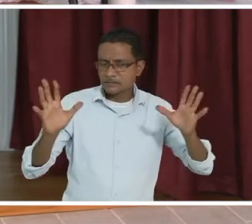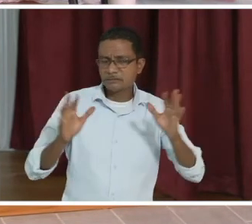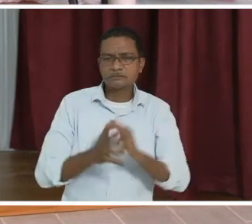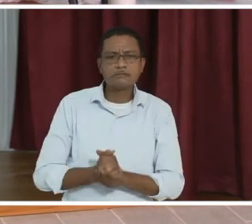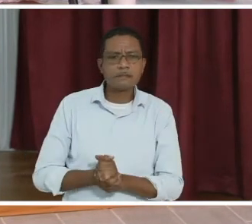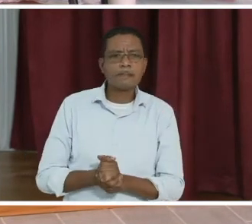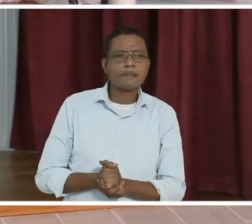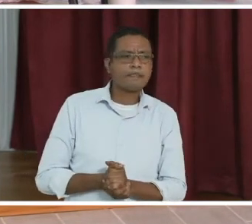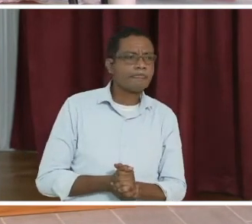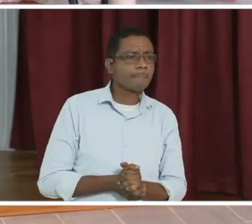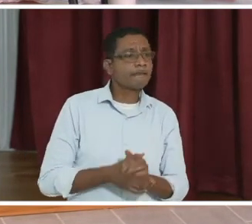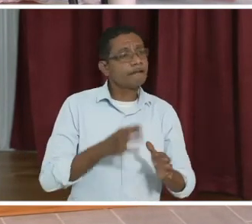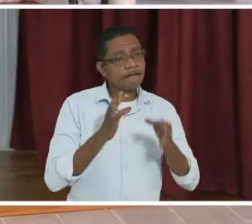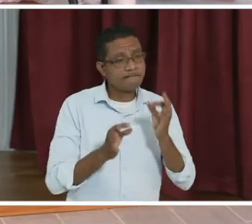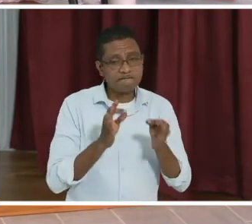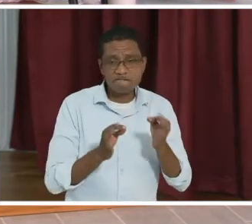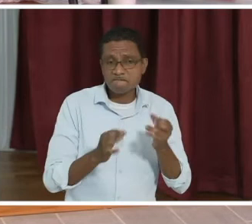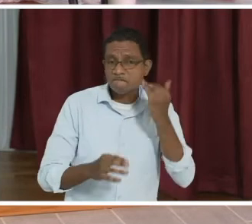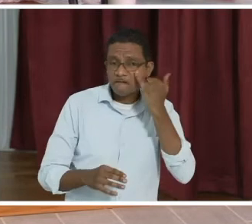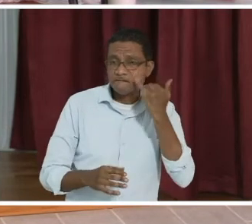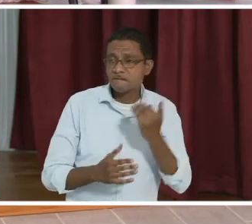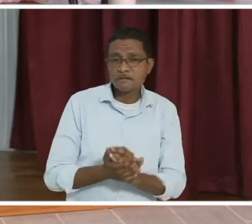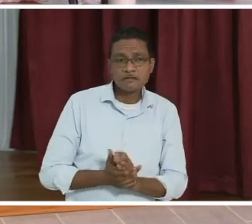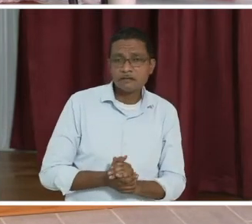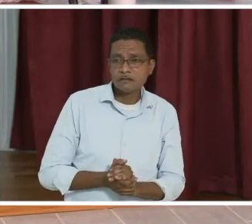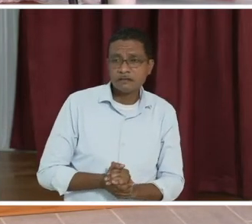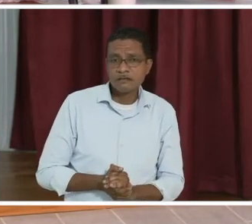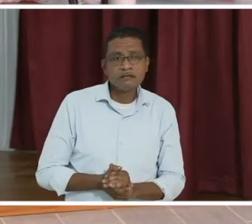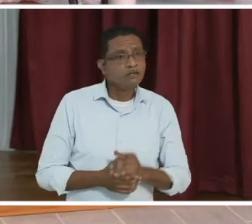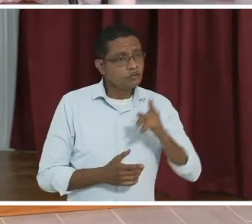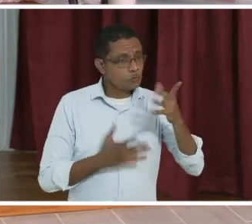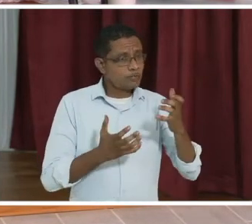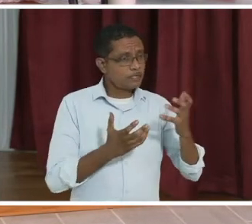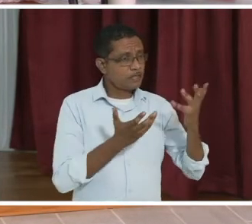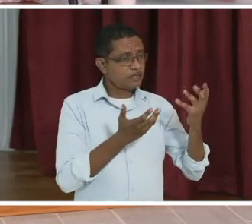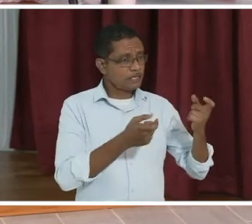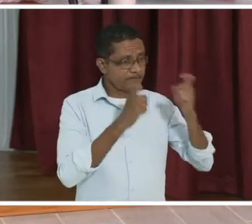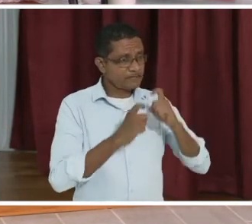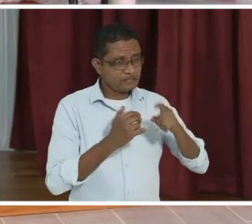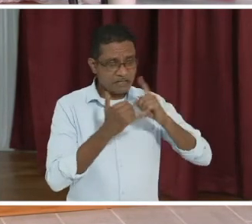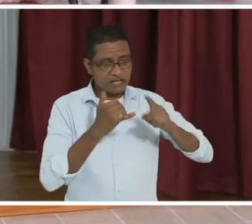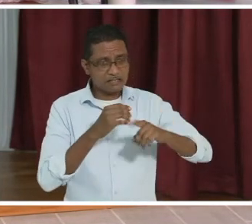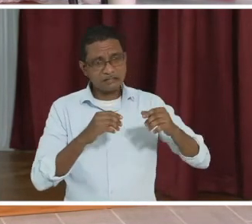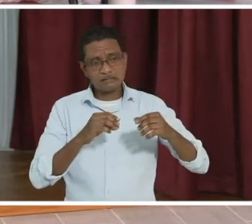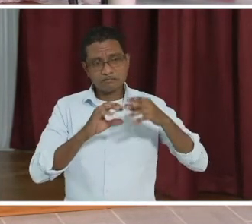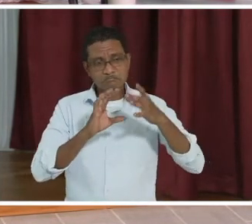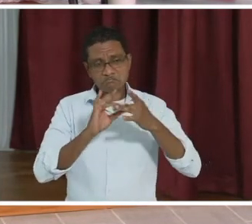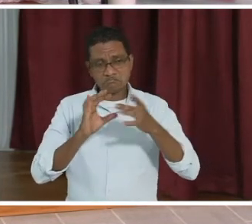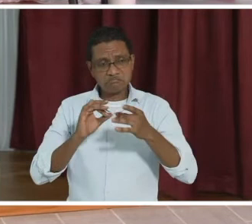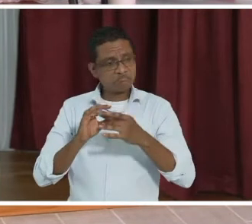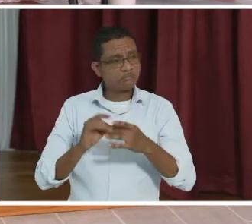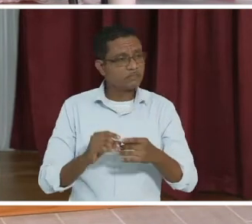person. So if you were to perhaps leave us with, I guess, parting words, if you will, as to what financial security could look